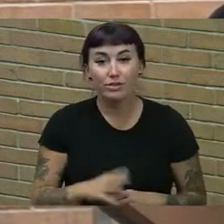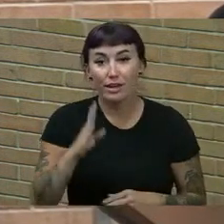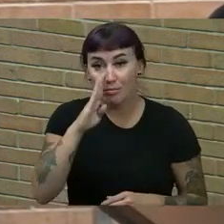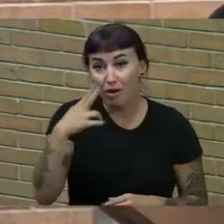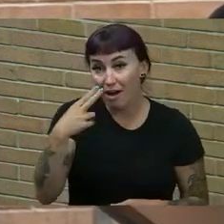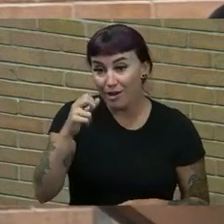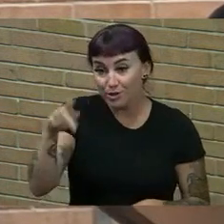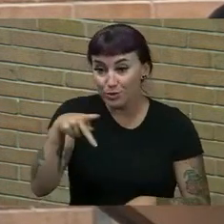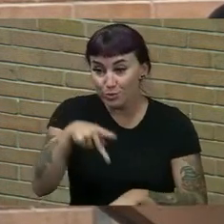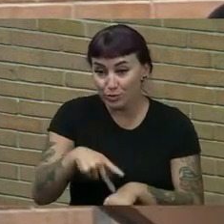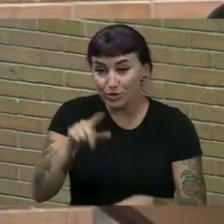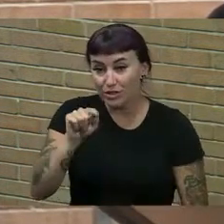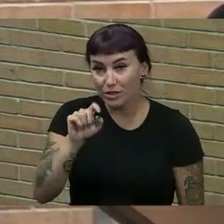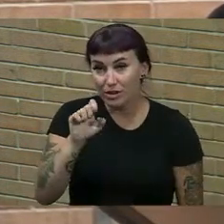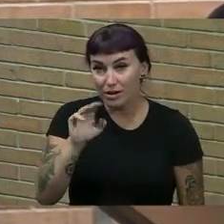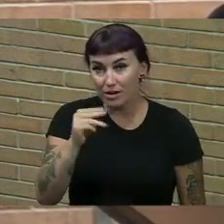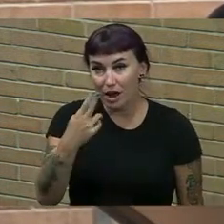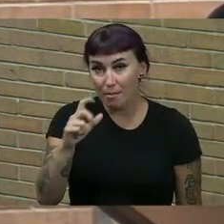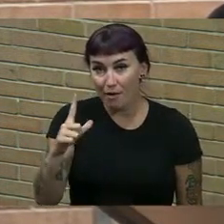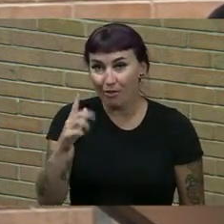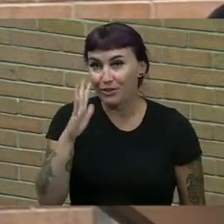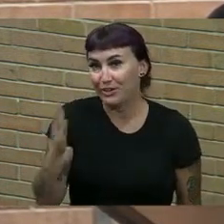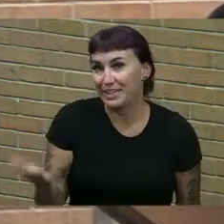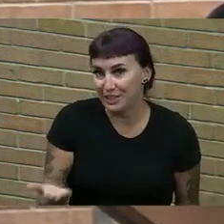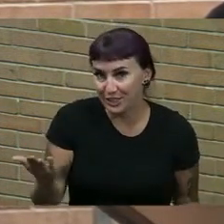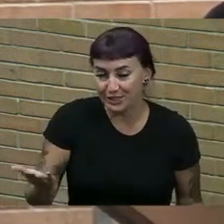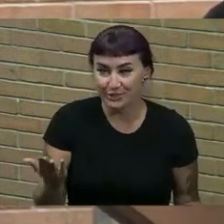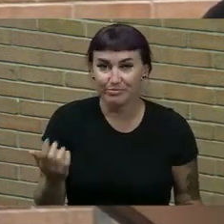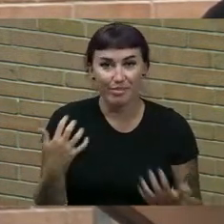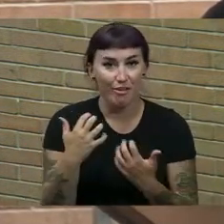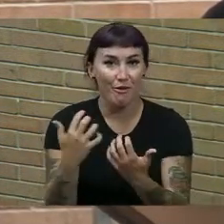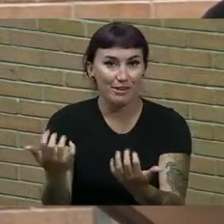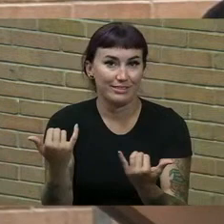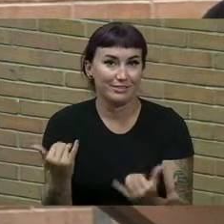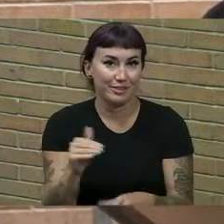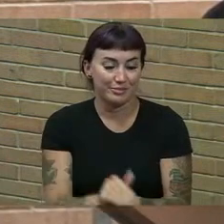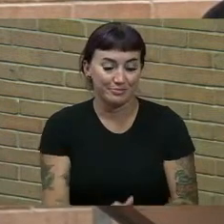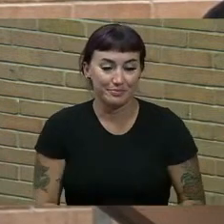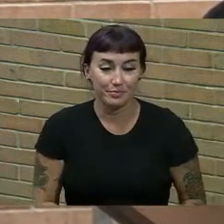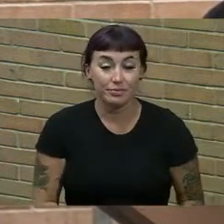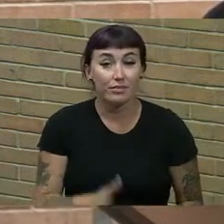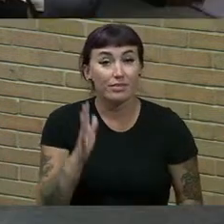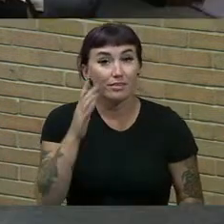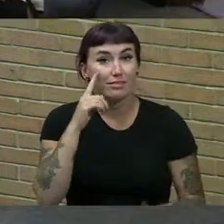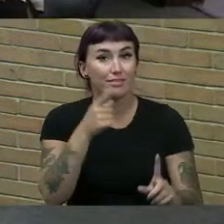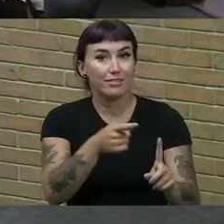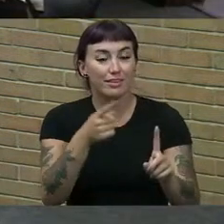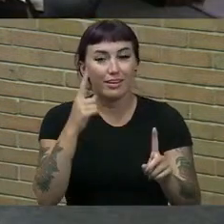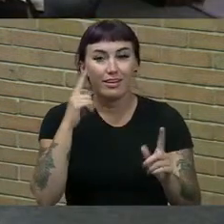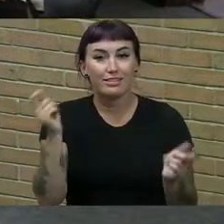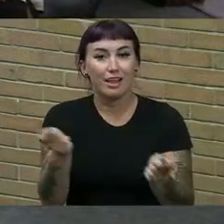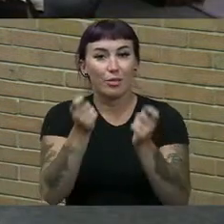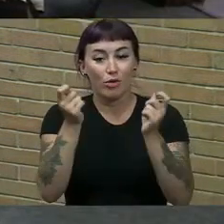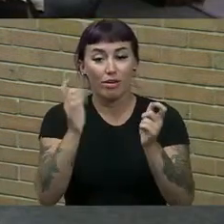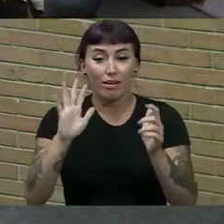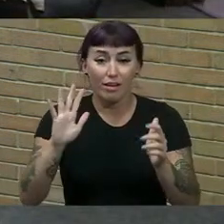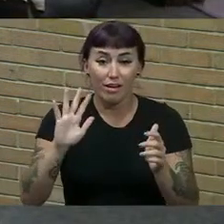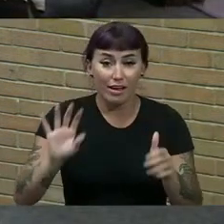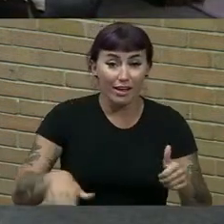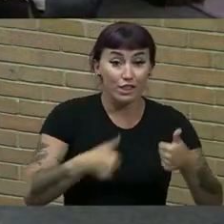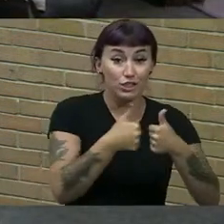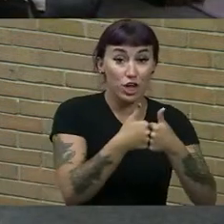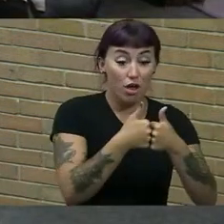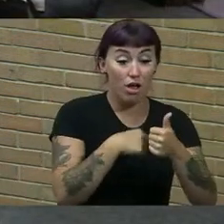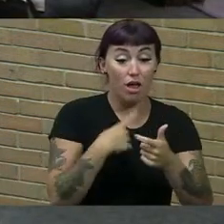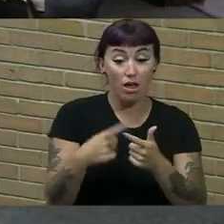School principal, Tom Hall, all here this evening to celebrate first a challenge and then a